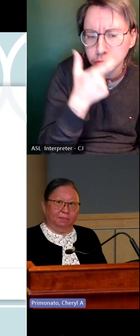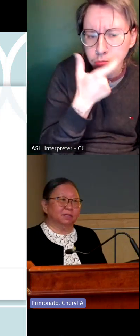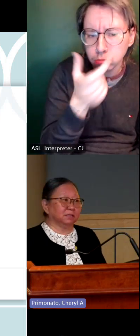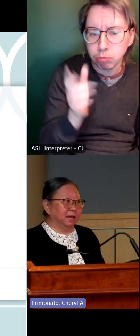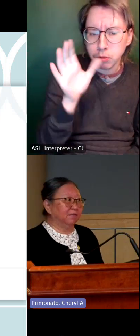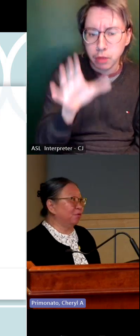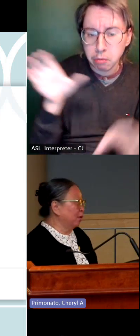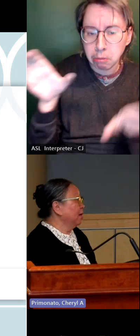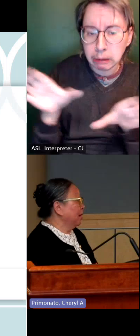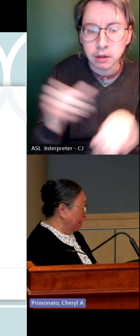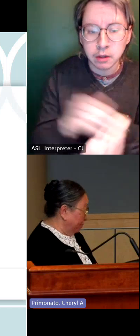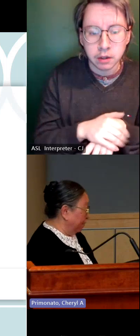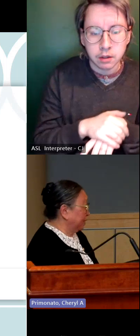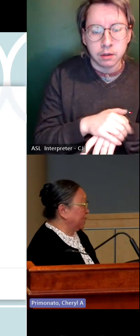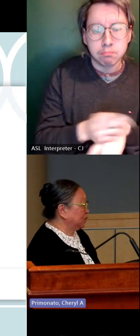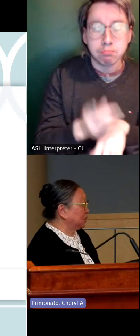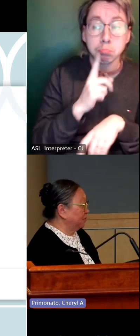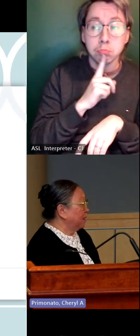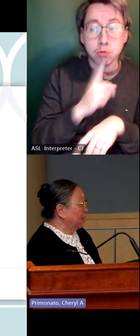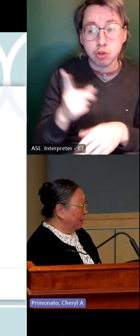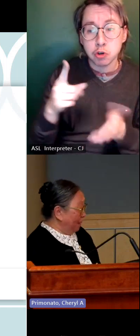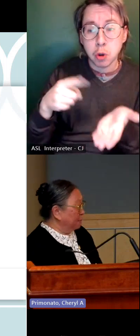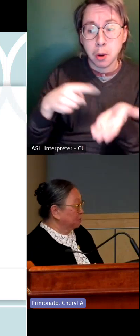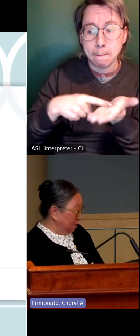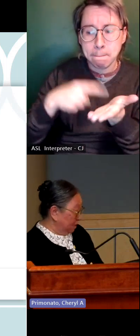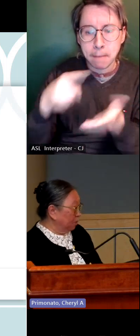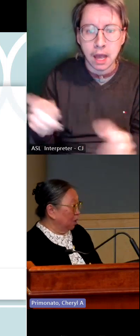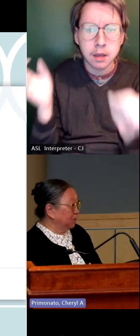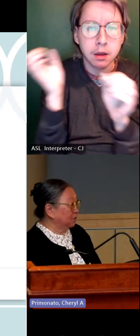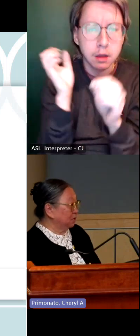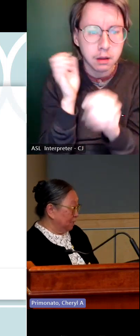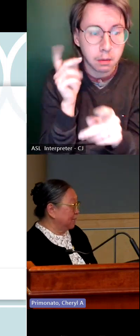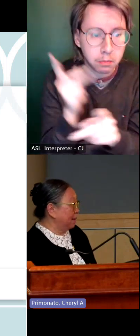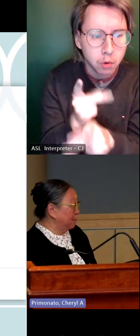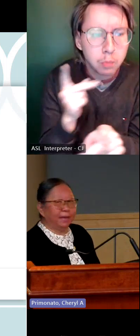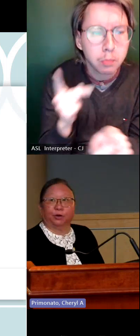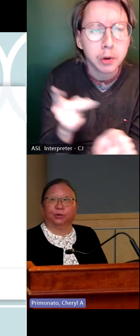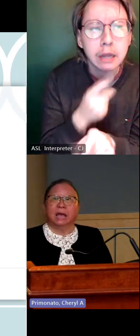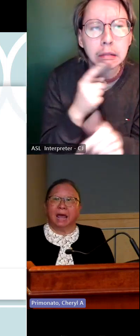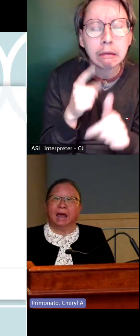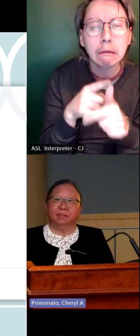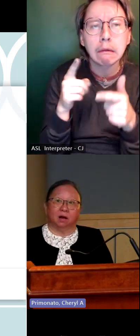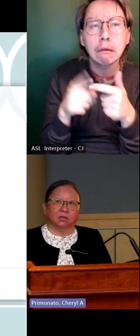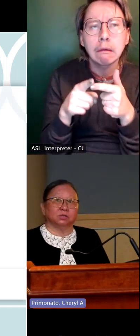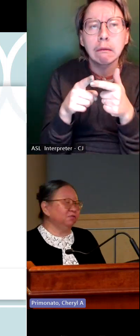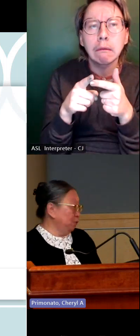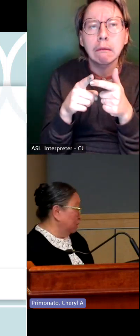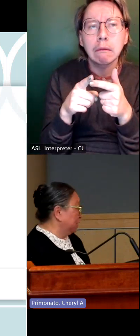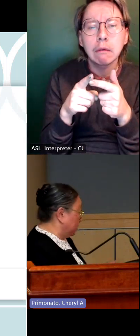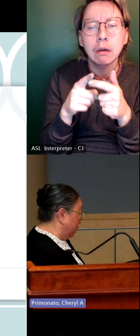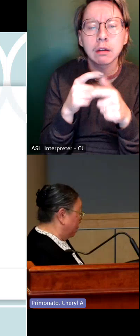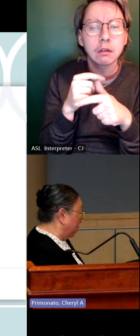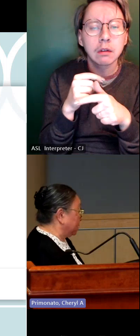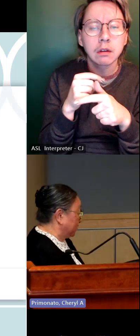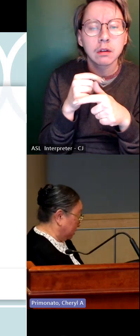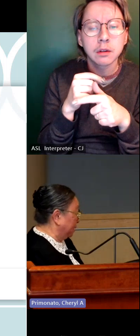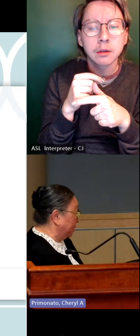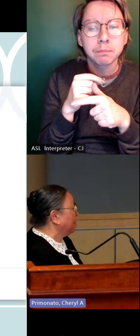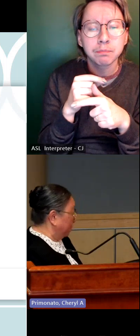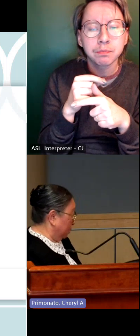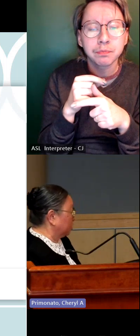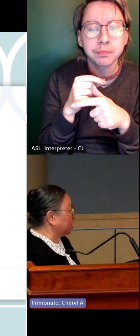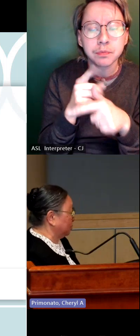subcontractor payments again for verifications of payments to the subcontractors in a timely manner. And then also the utilization reports